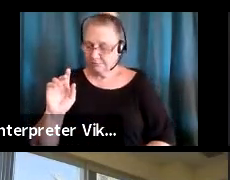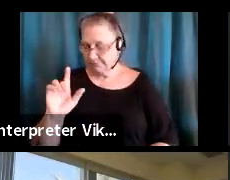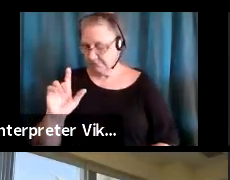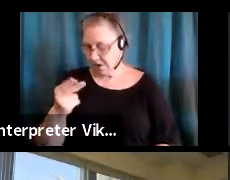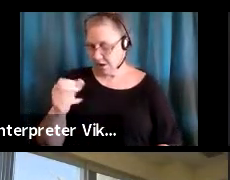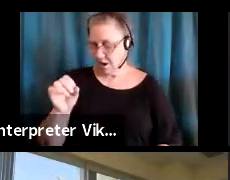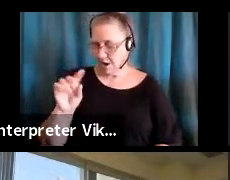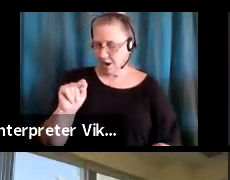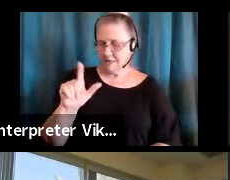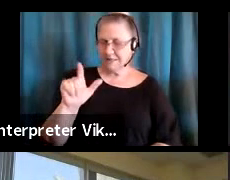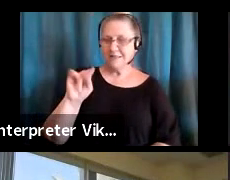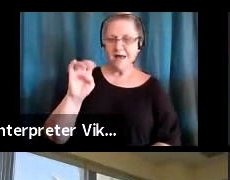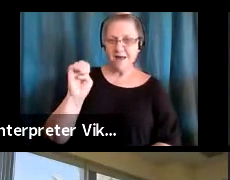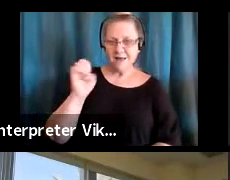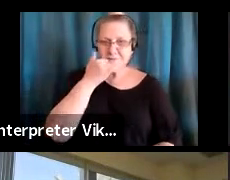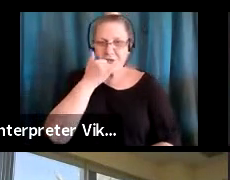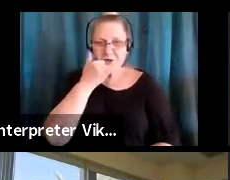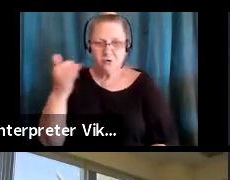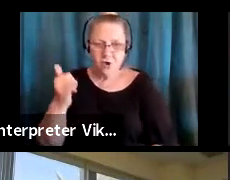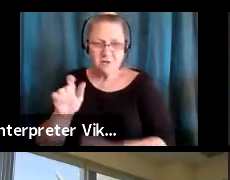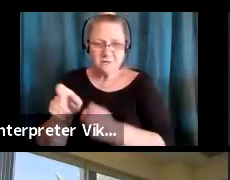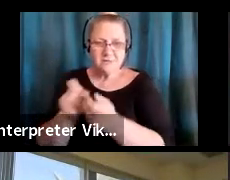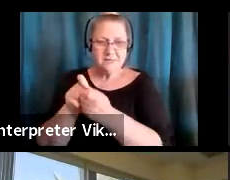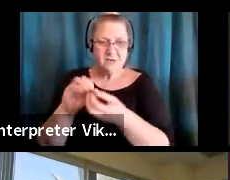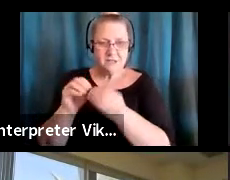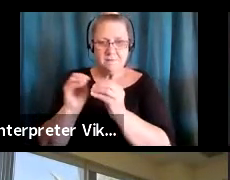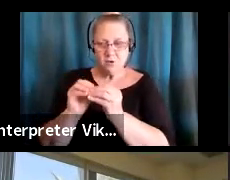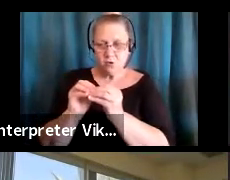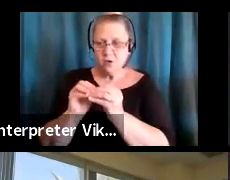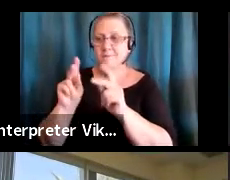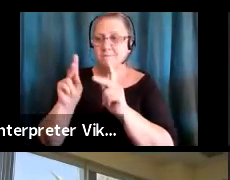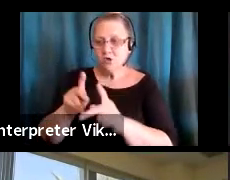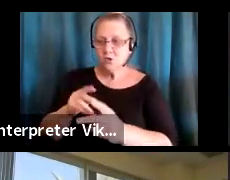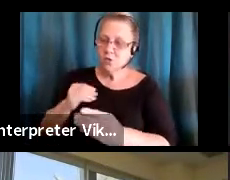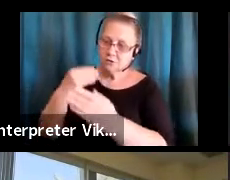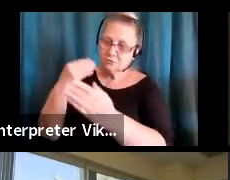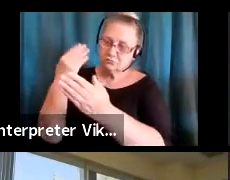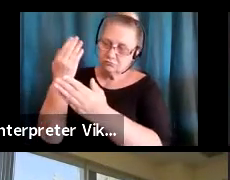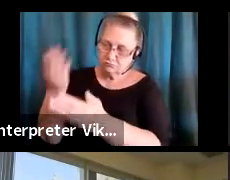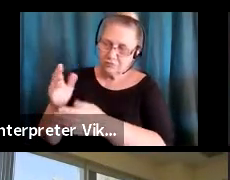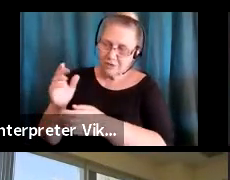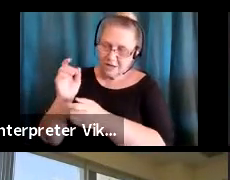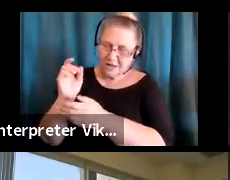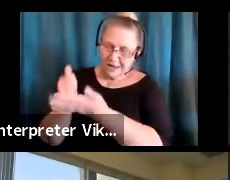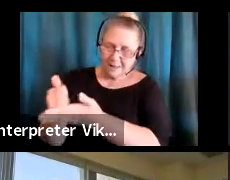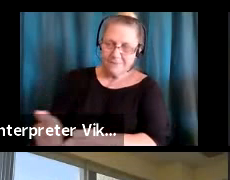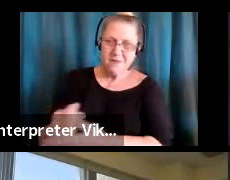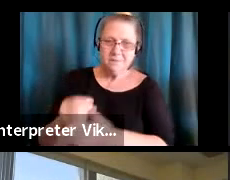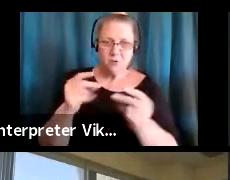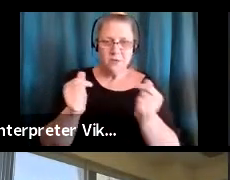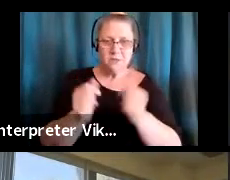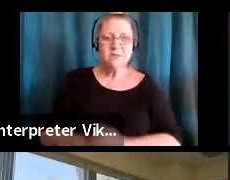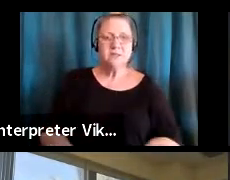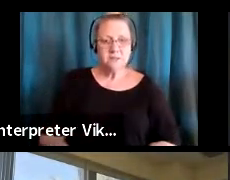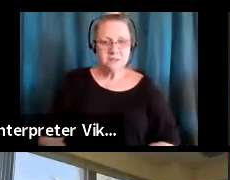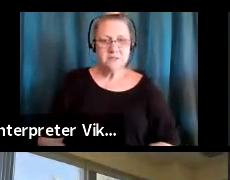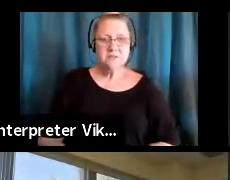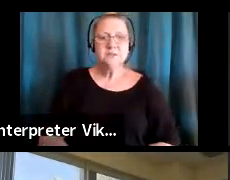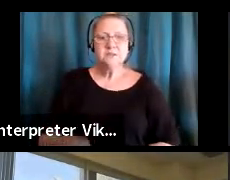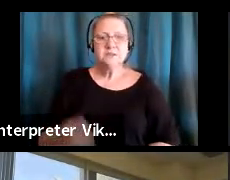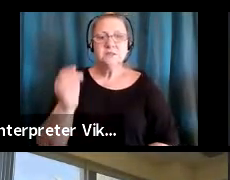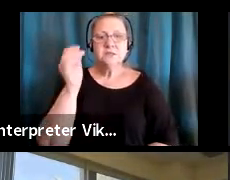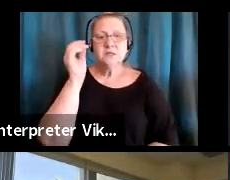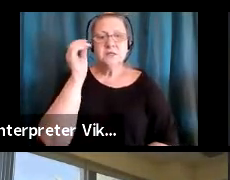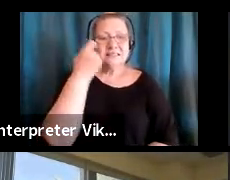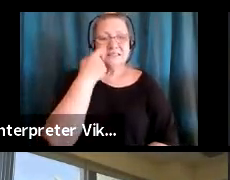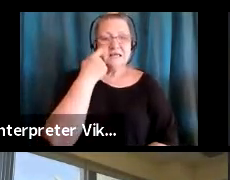to someone in their county and get those services to them right away. Additionally, you're hearing a lot about free transportation, and we just heard the Biden administration talk